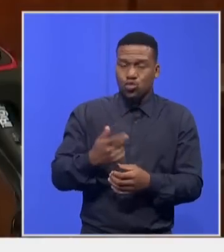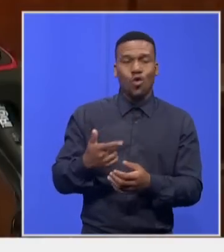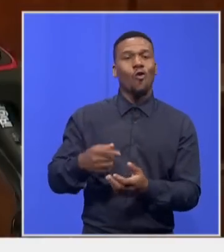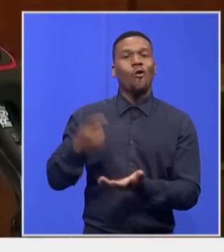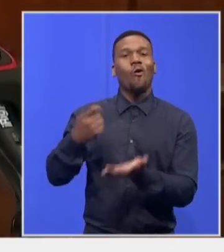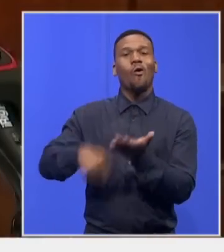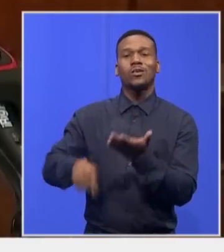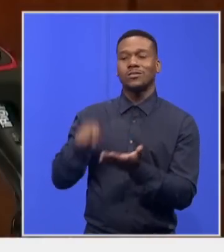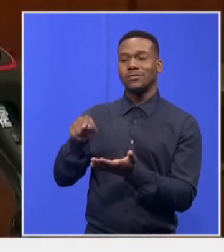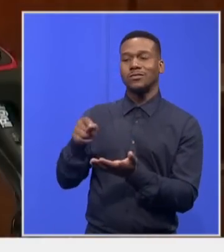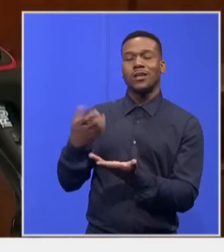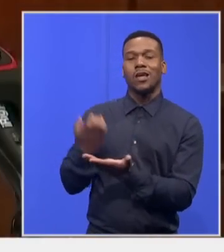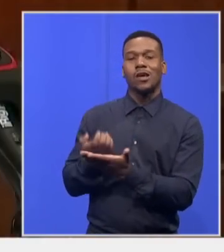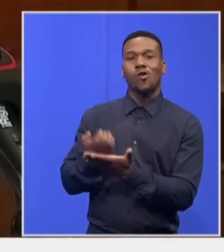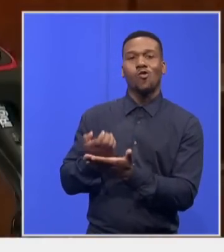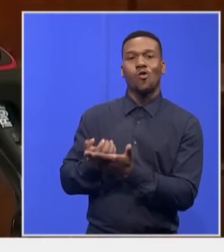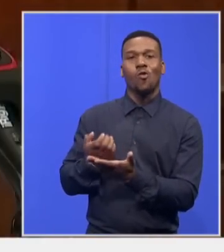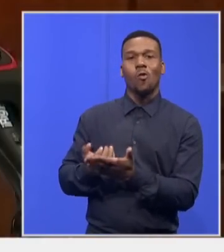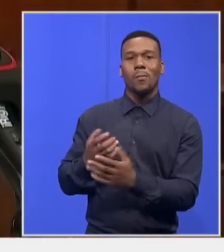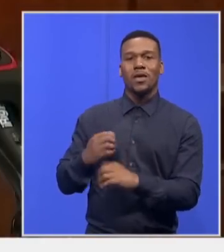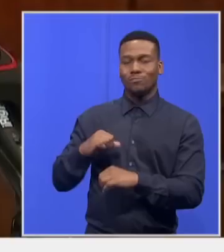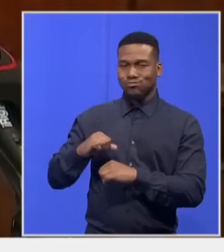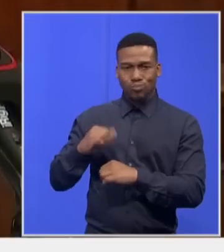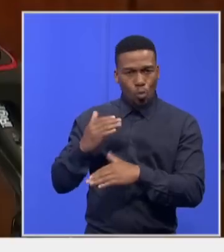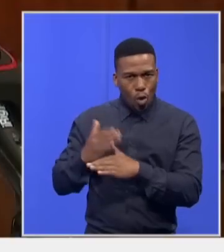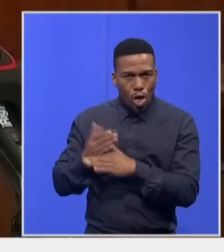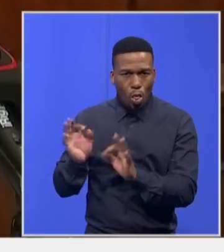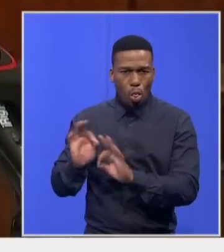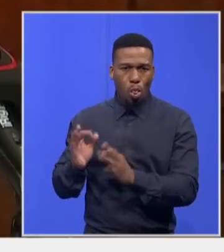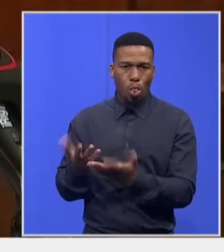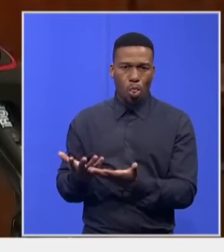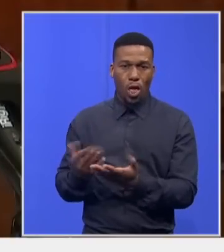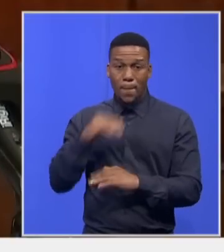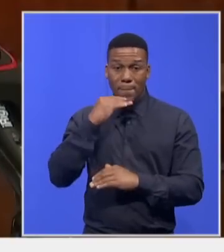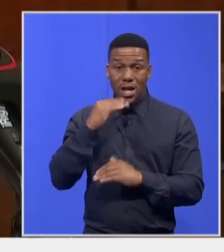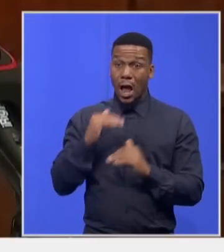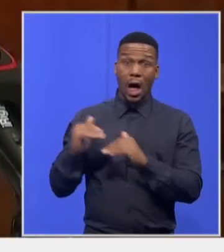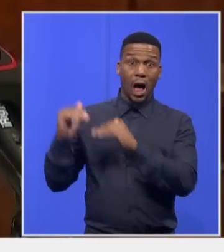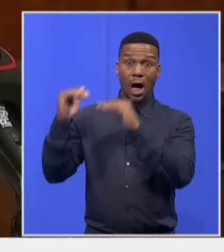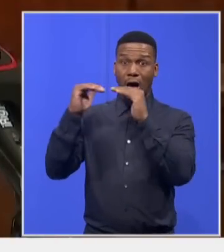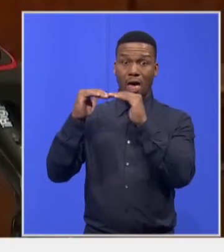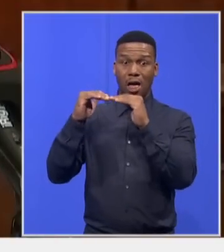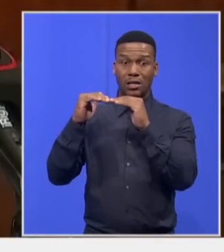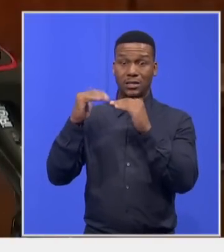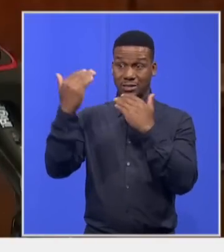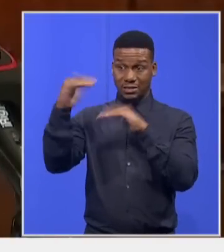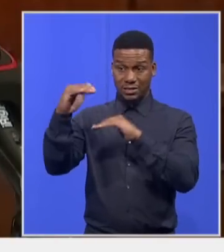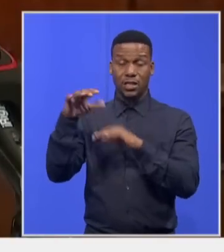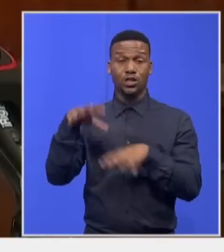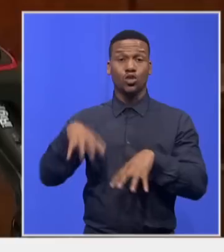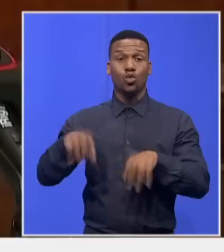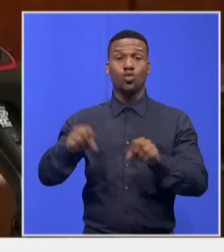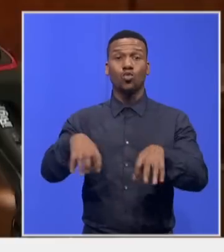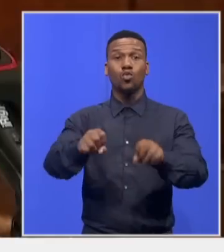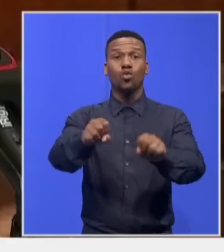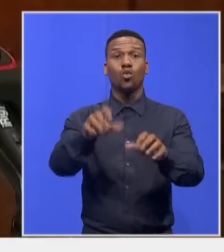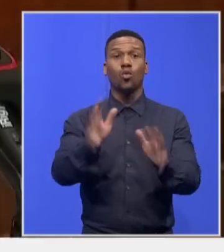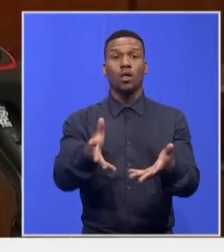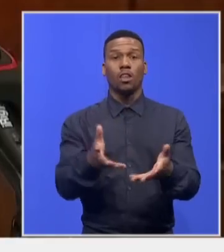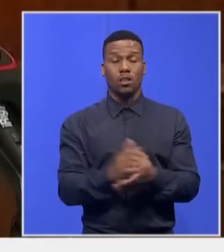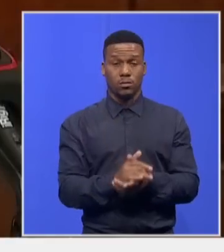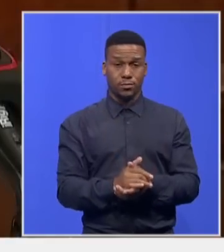It means that you could be at higher stages of load shedding. These are difficult choices that are confronting us. We are going to cabinet and